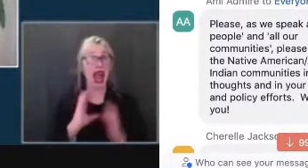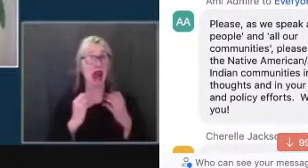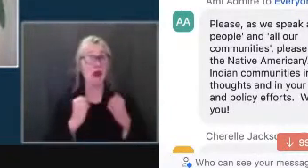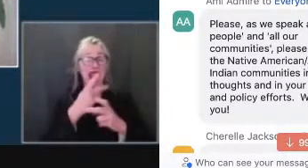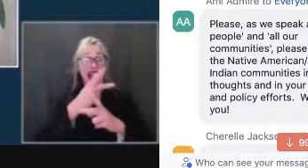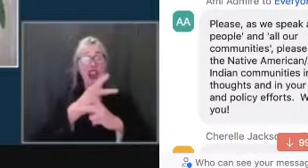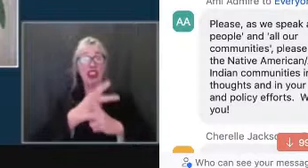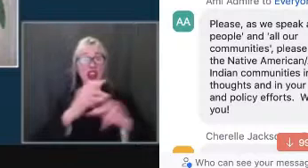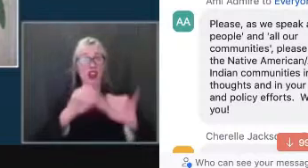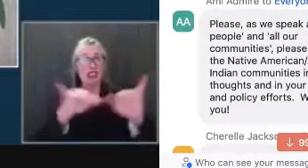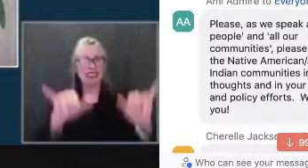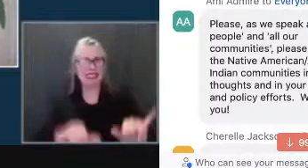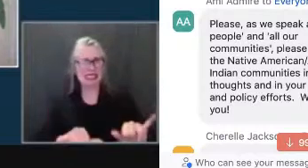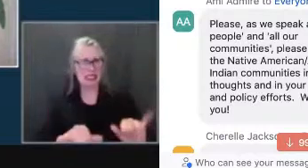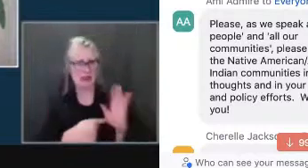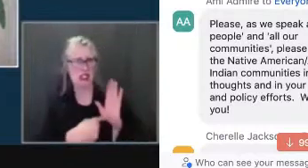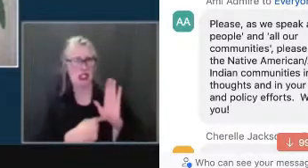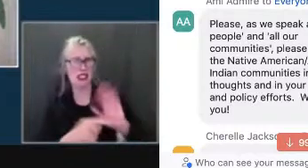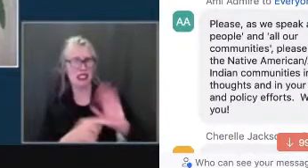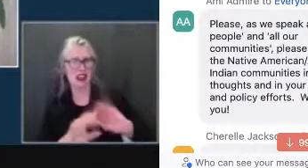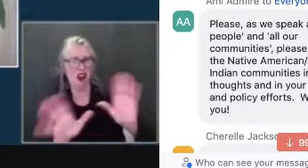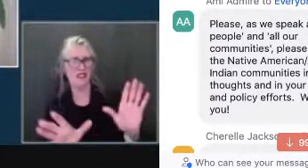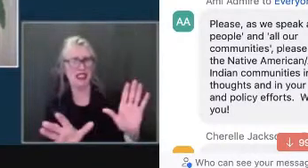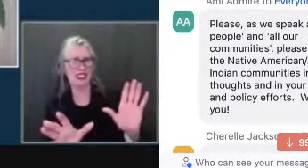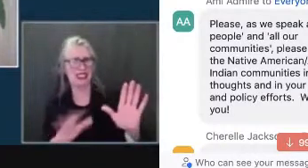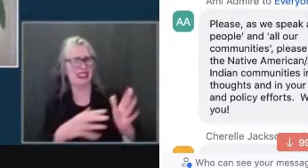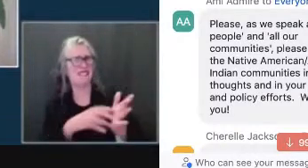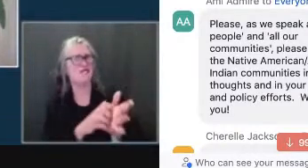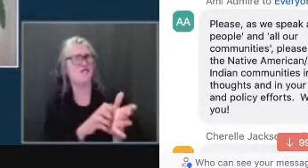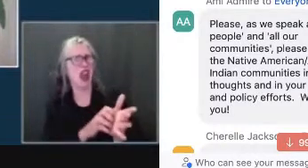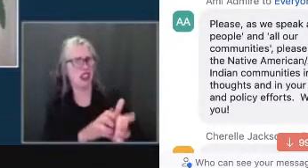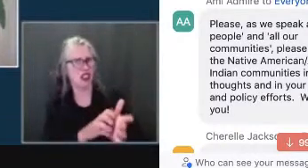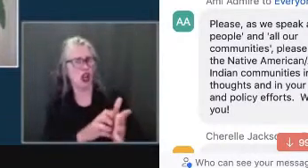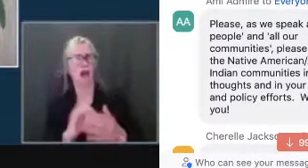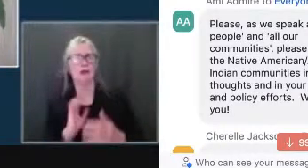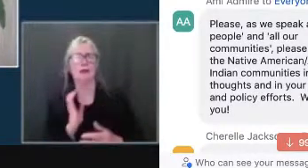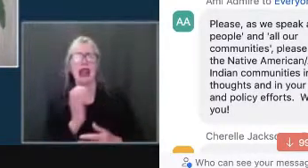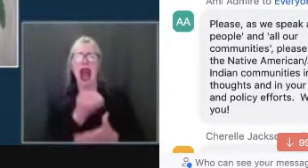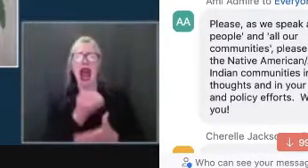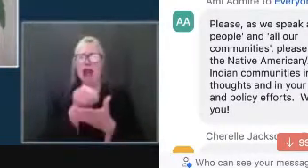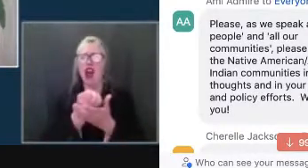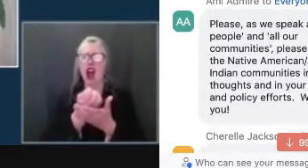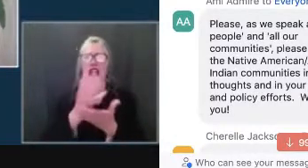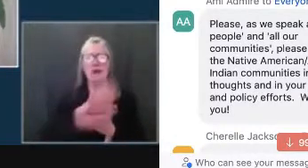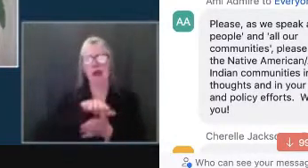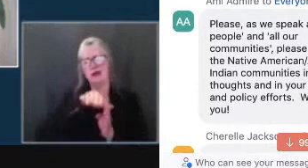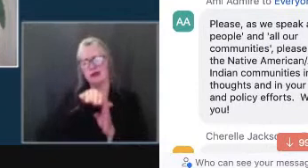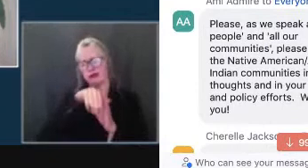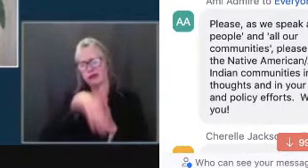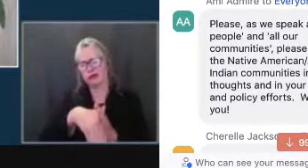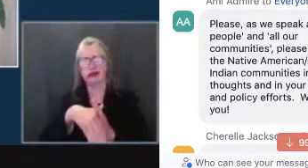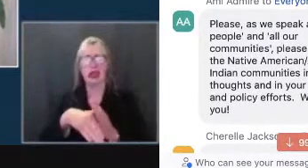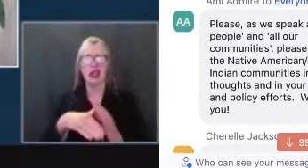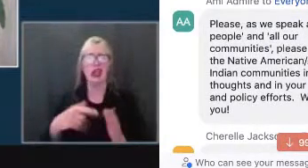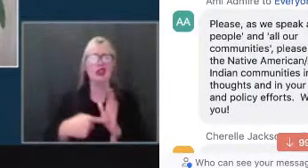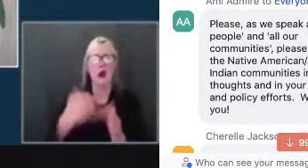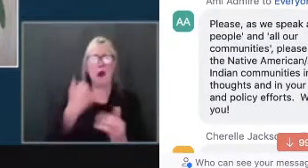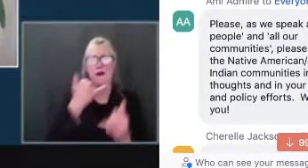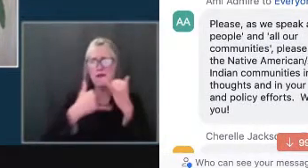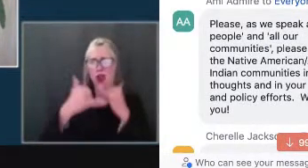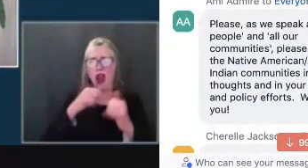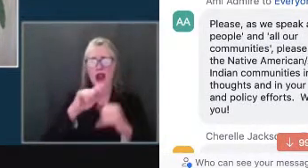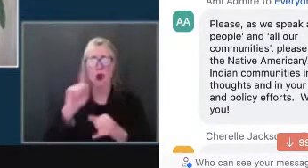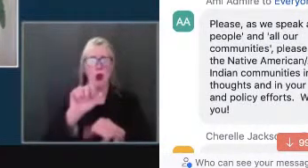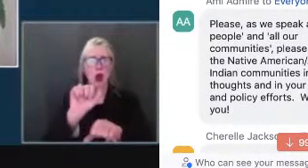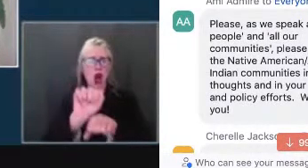and social safety net. It has weakened our economy. It has shown the flaws in our workforce and